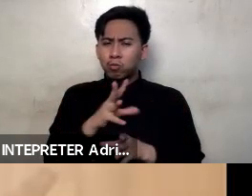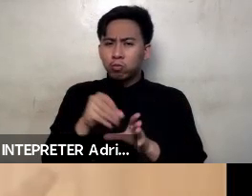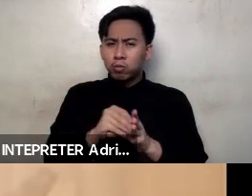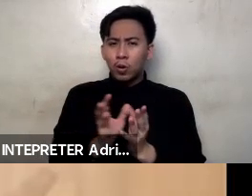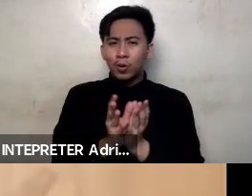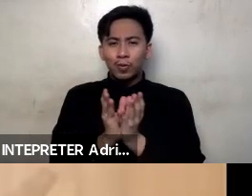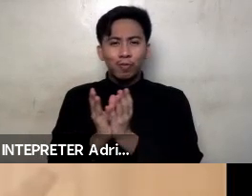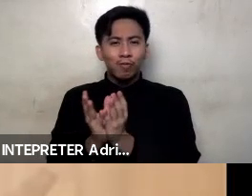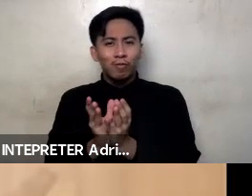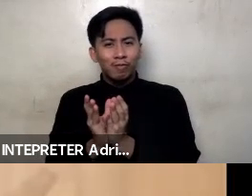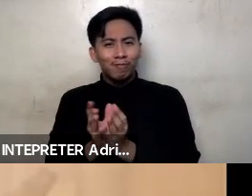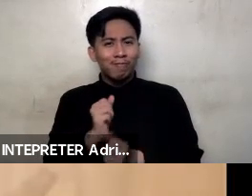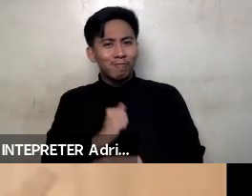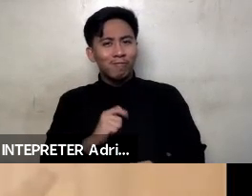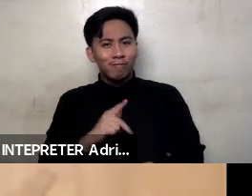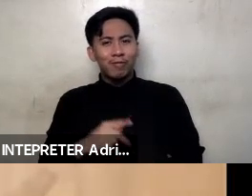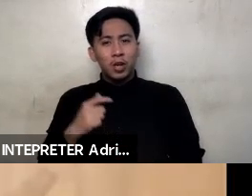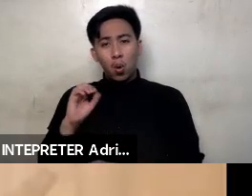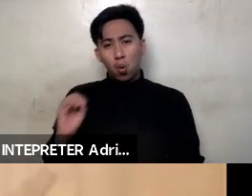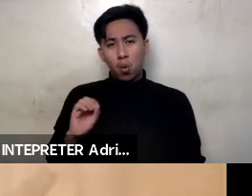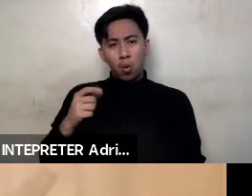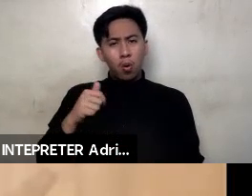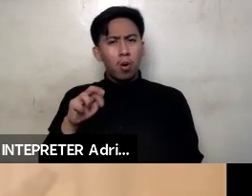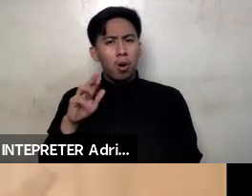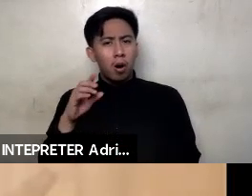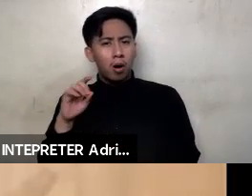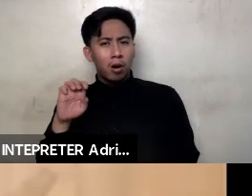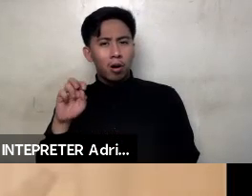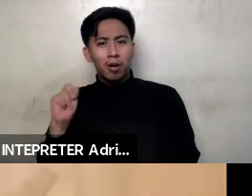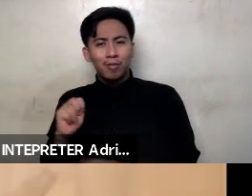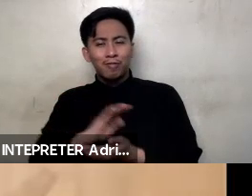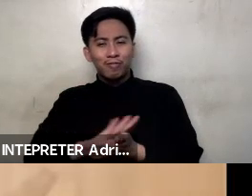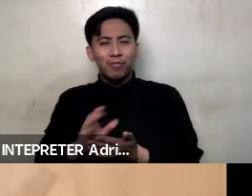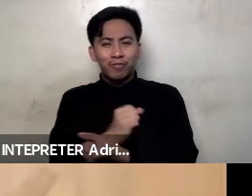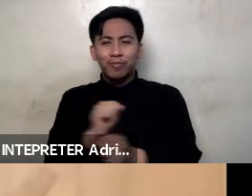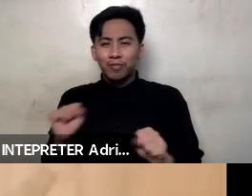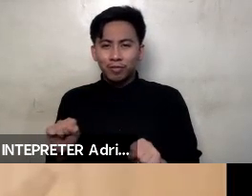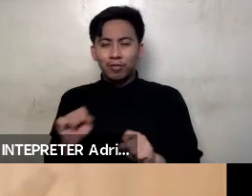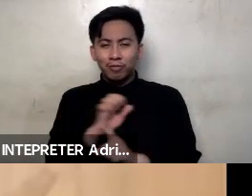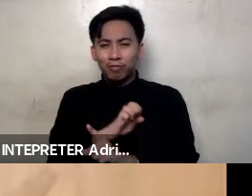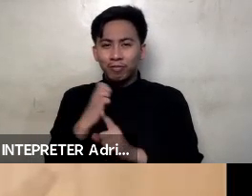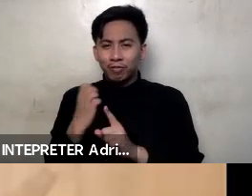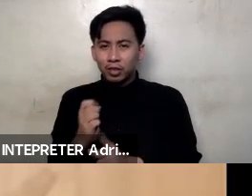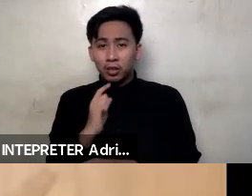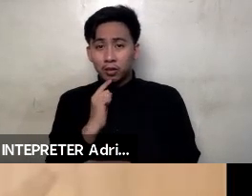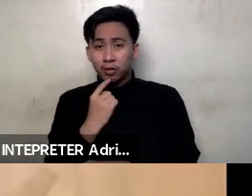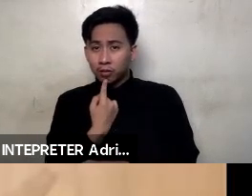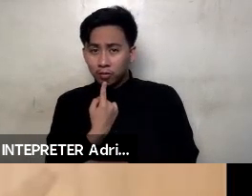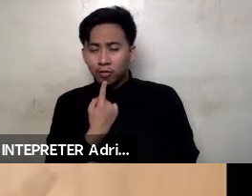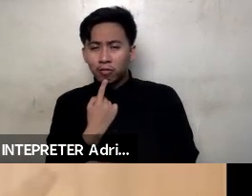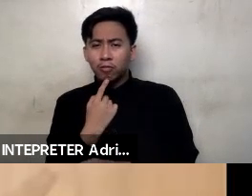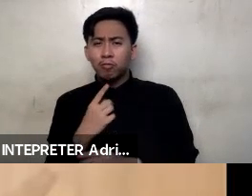backyard garden, clean and safe environment. The continuous concreting and rehabilitation